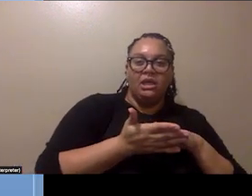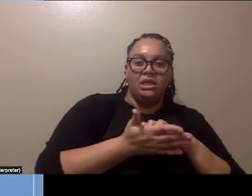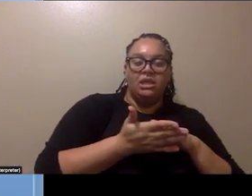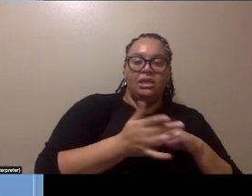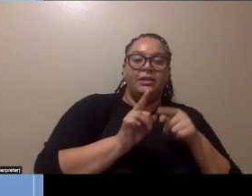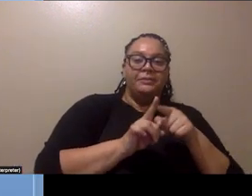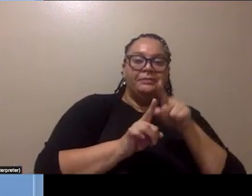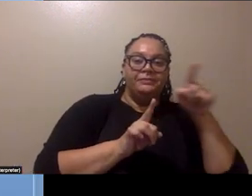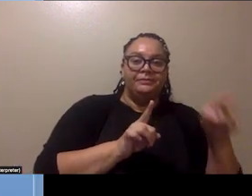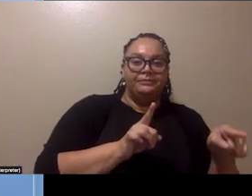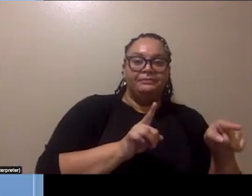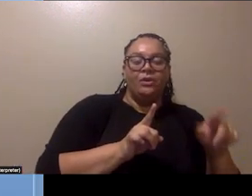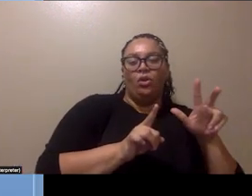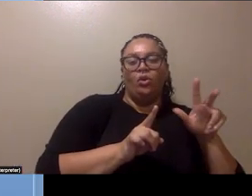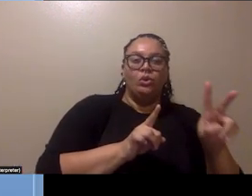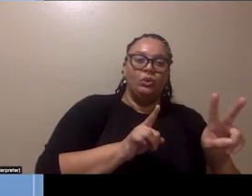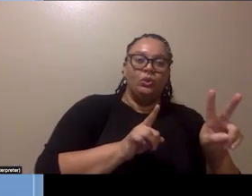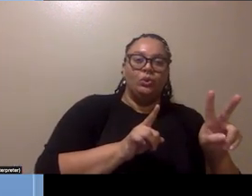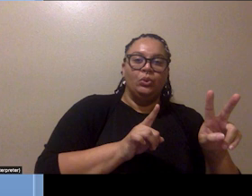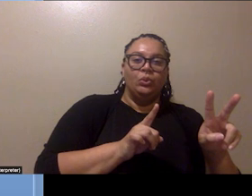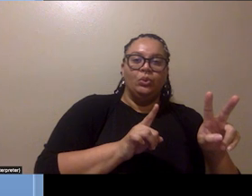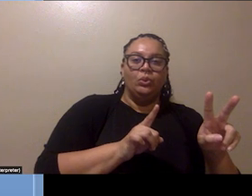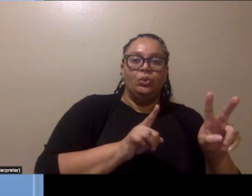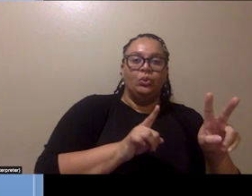red-breasted nuthatch nests and 32